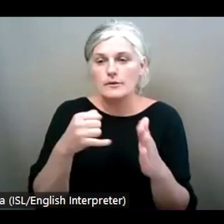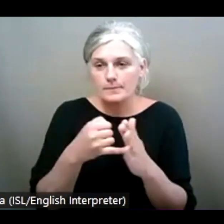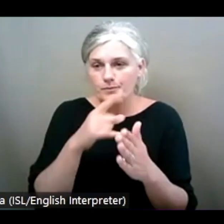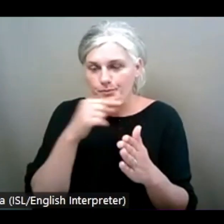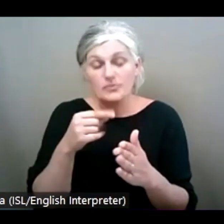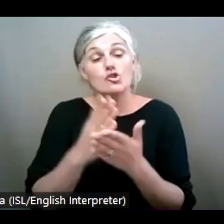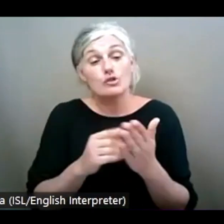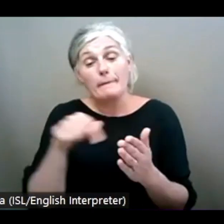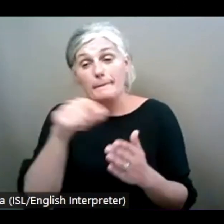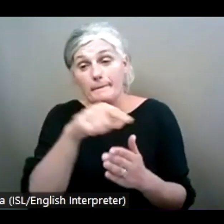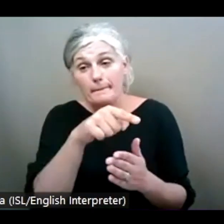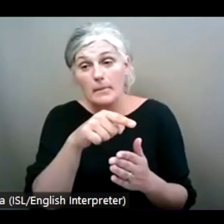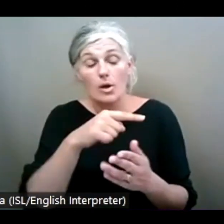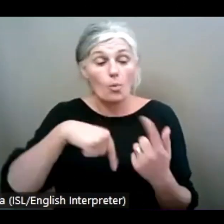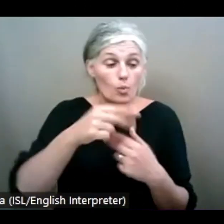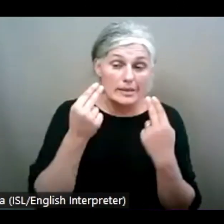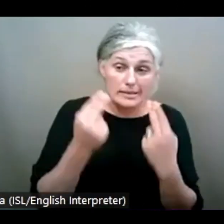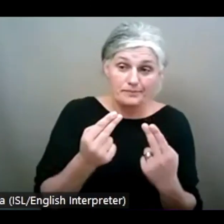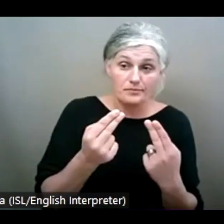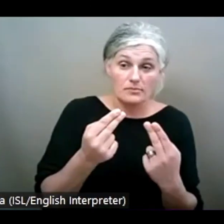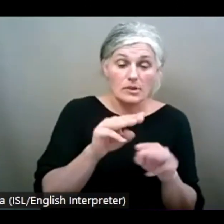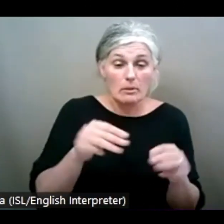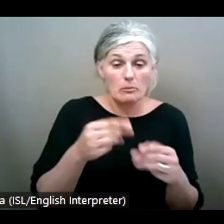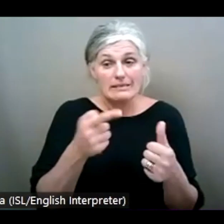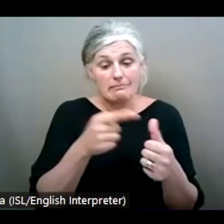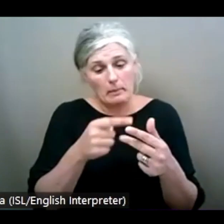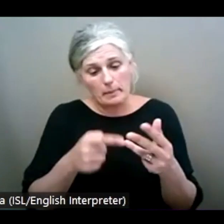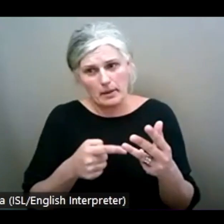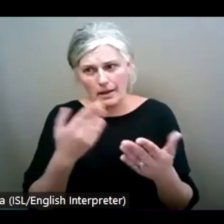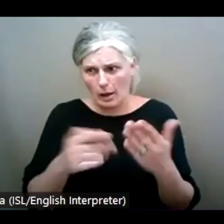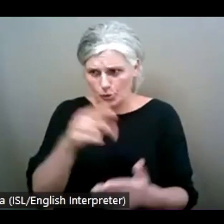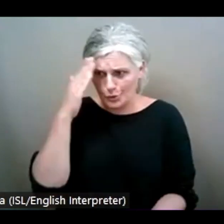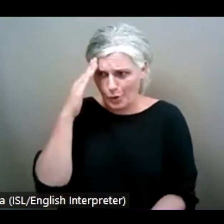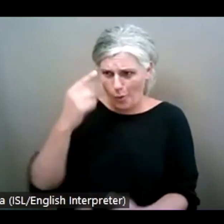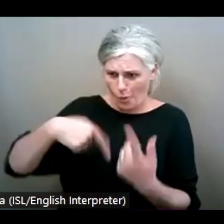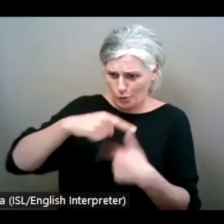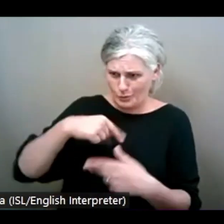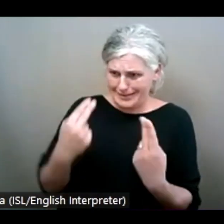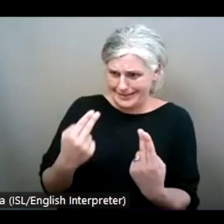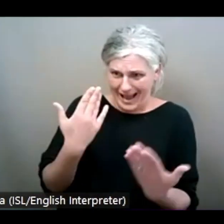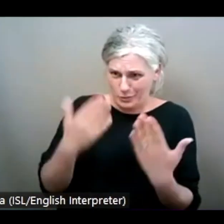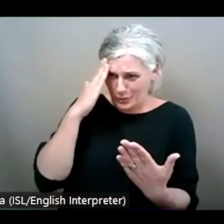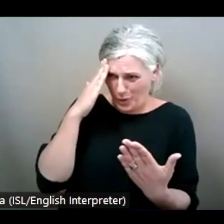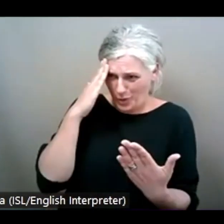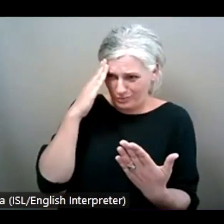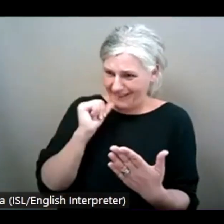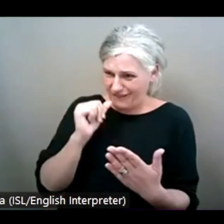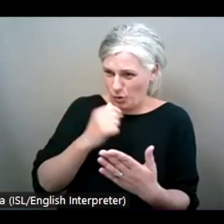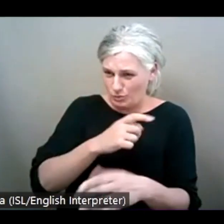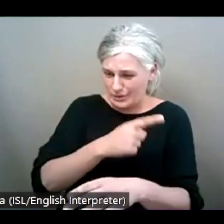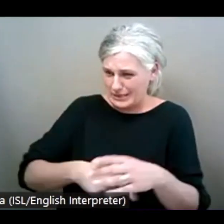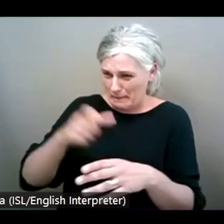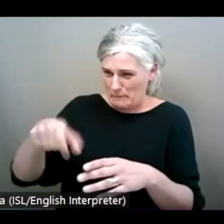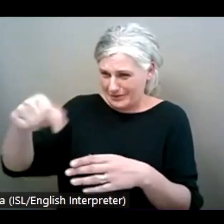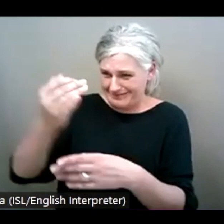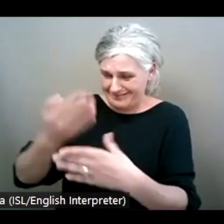say, we need disabled people, need this, that, and the other. How do you know? You don't know disabled people. You don't represent disabled people. It's like going to Men's Shed and saying,